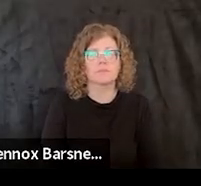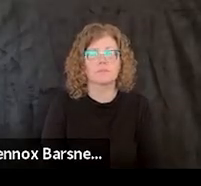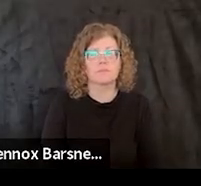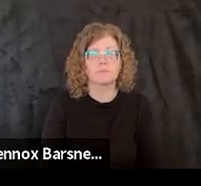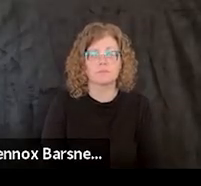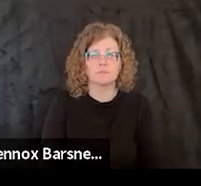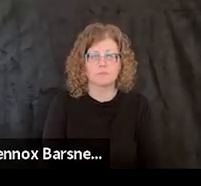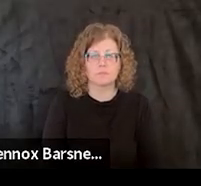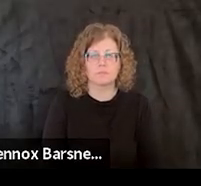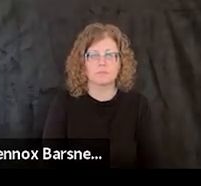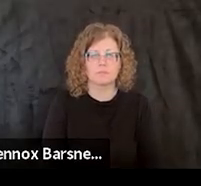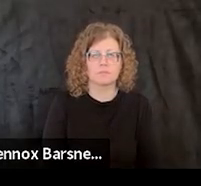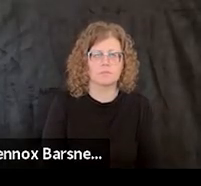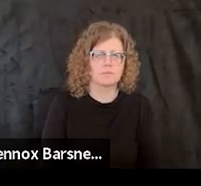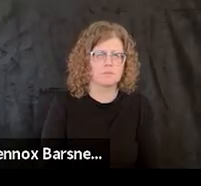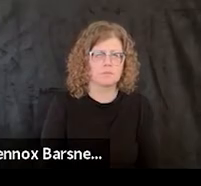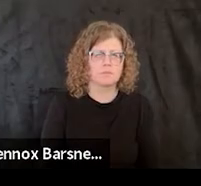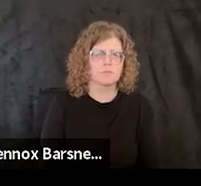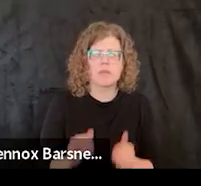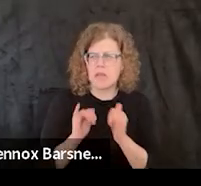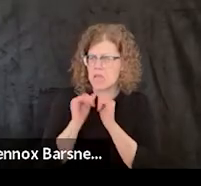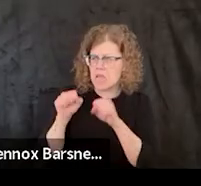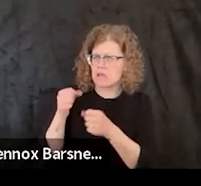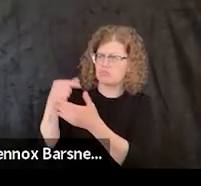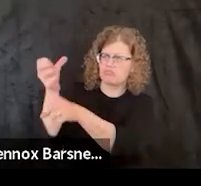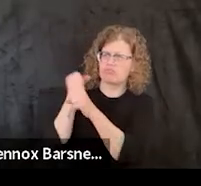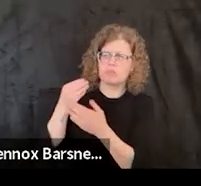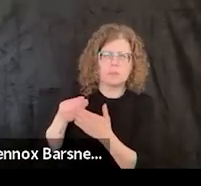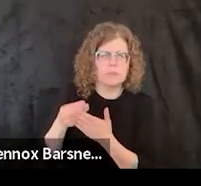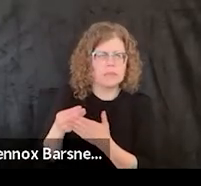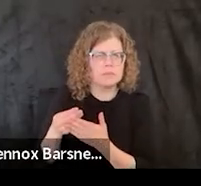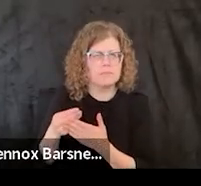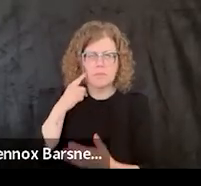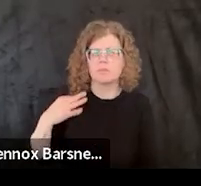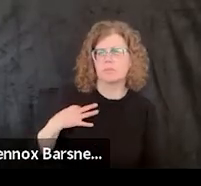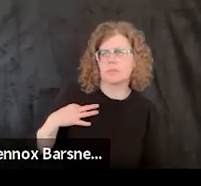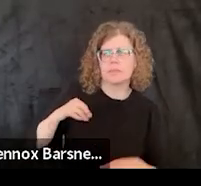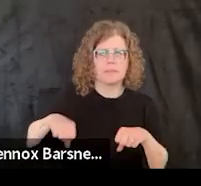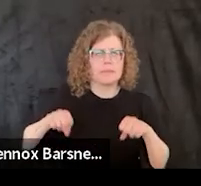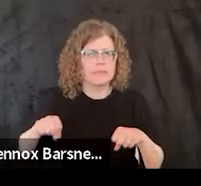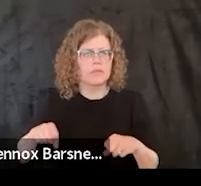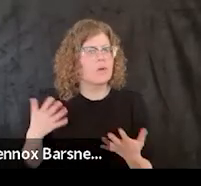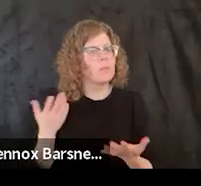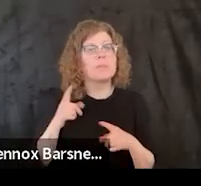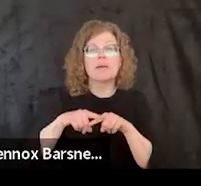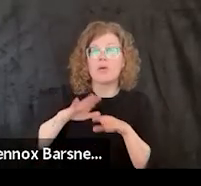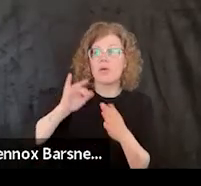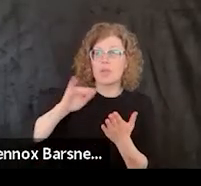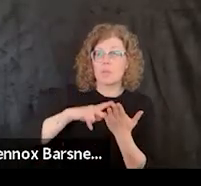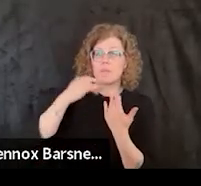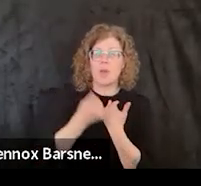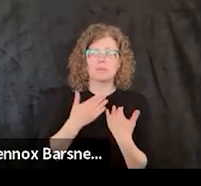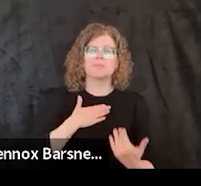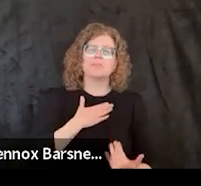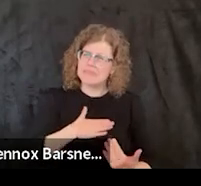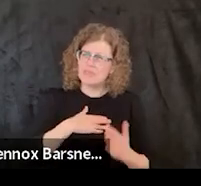Eligibility rules. Application eligibility varies by program, so always read the guidelines for the program you